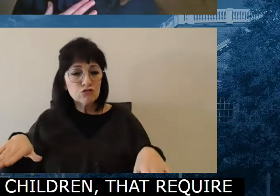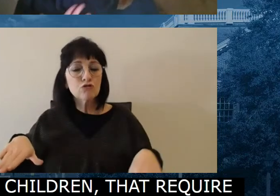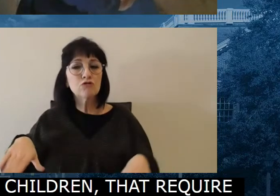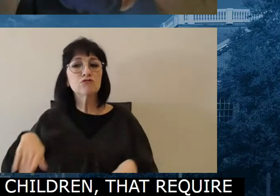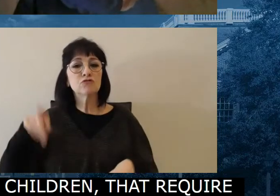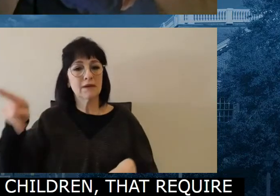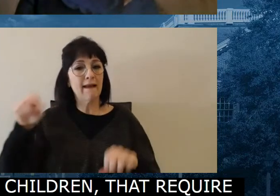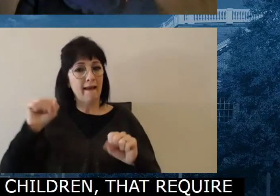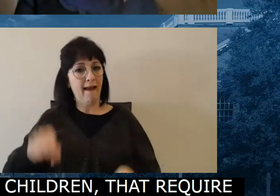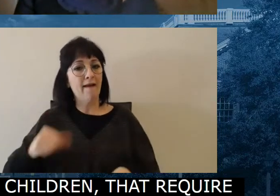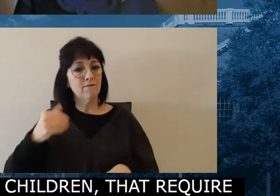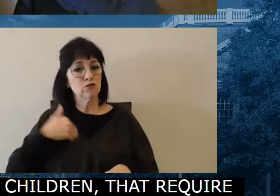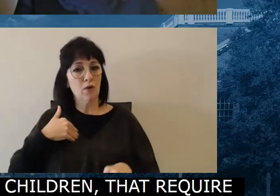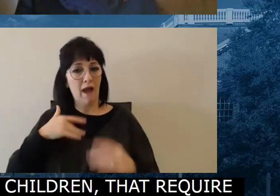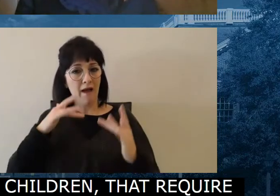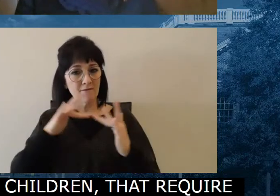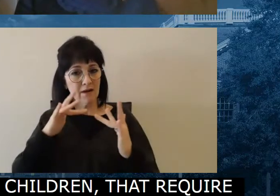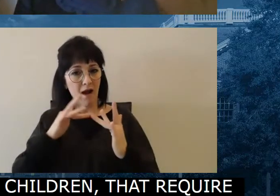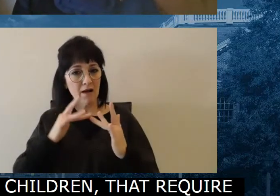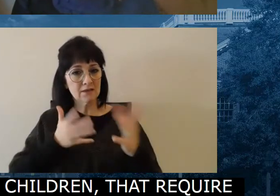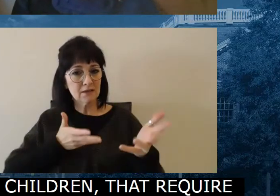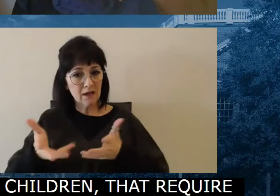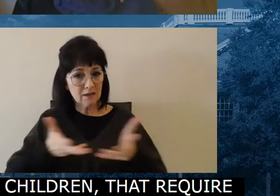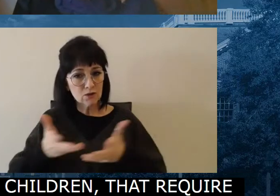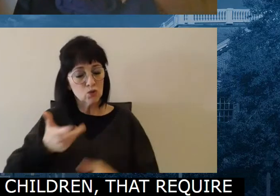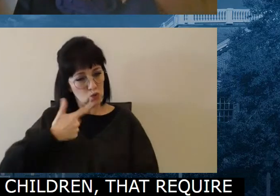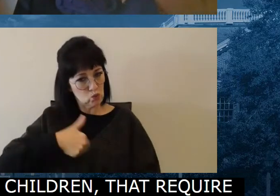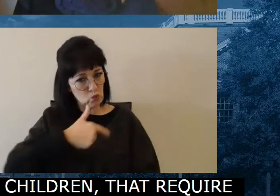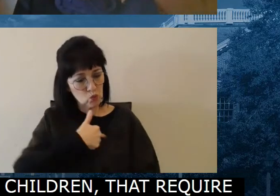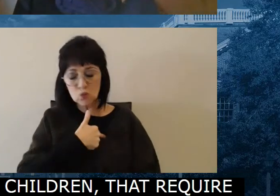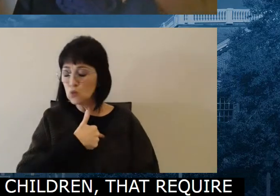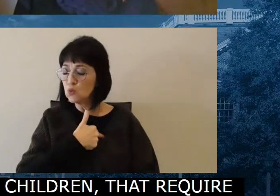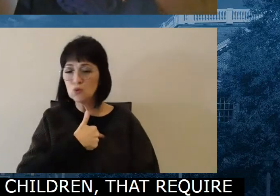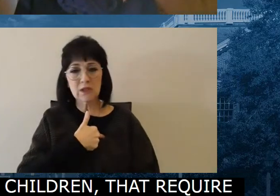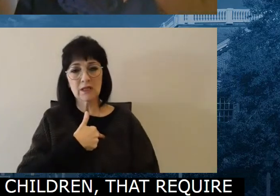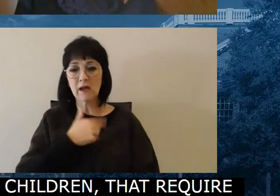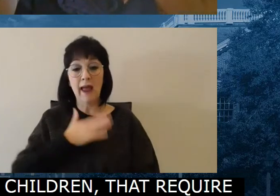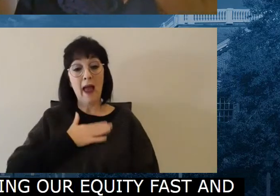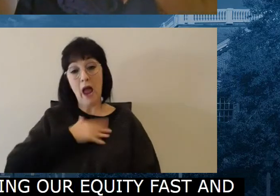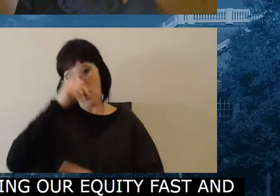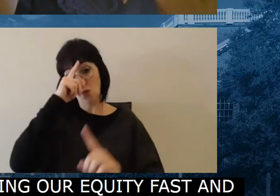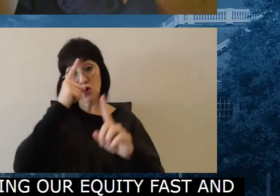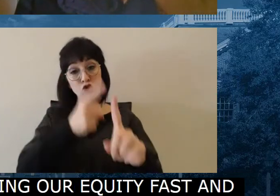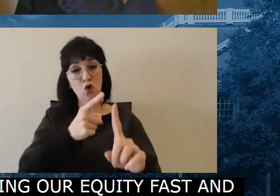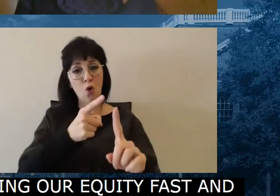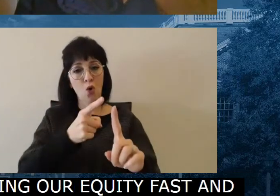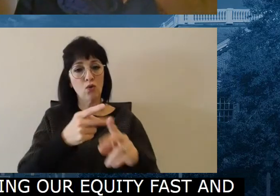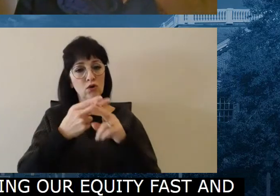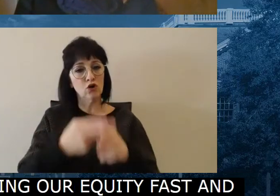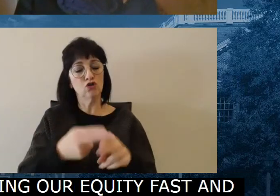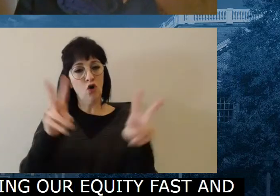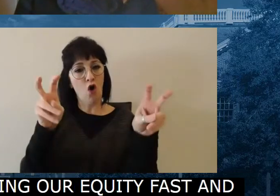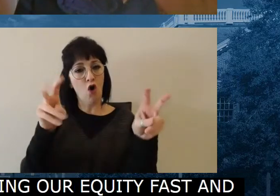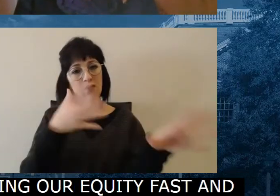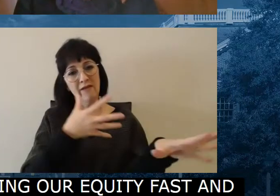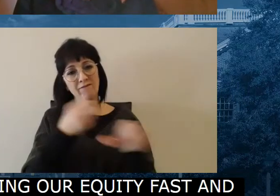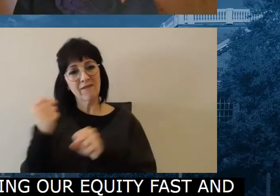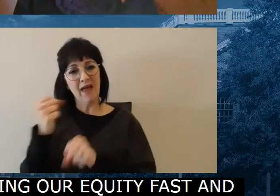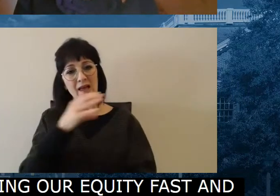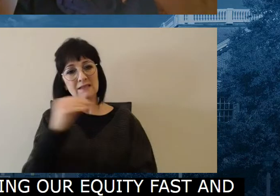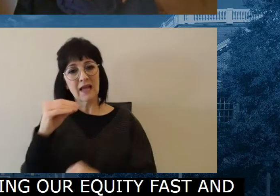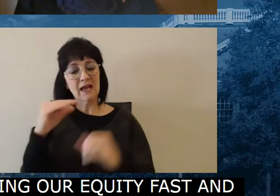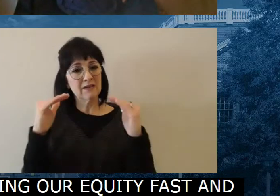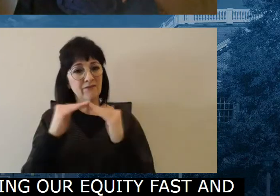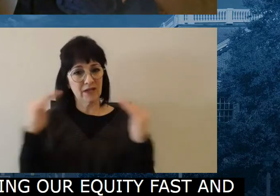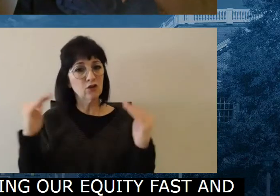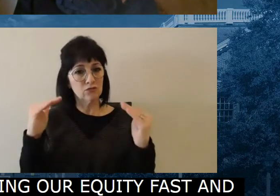our equity, fast and fair objectives. That's the thing that frankly I spend the most